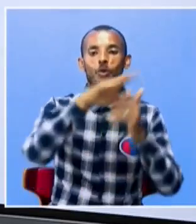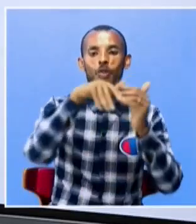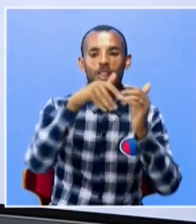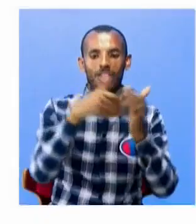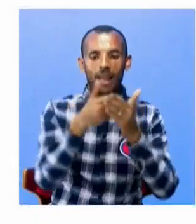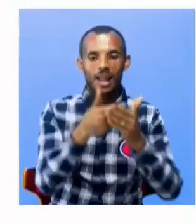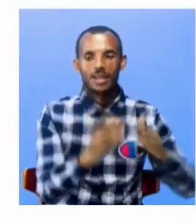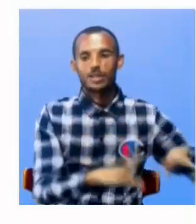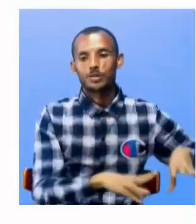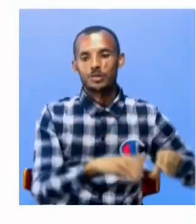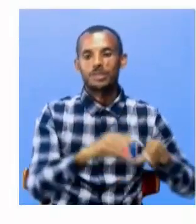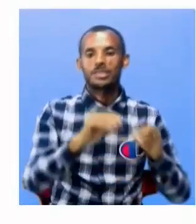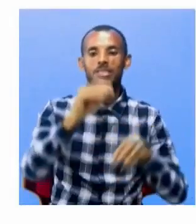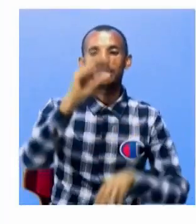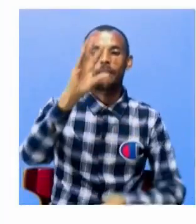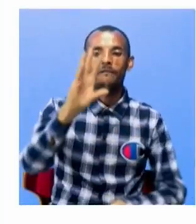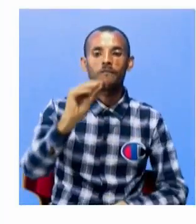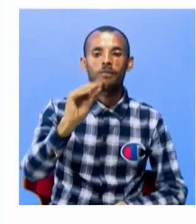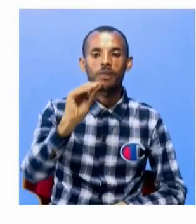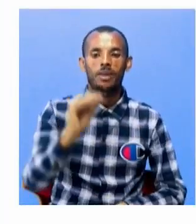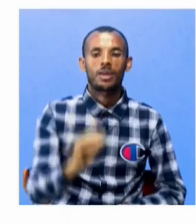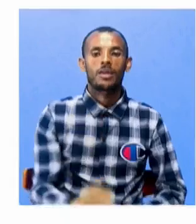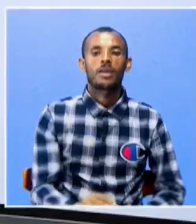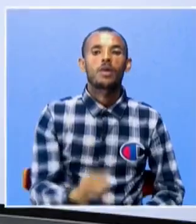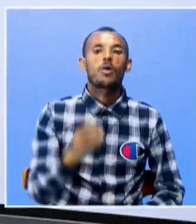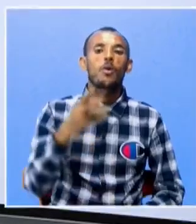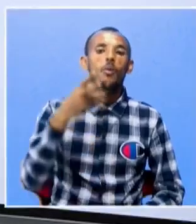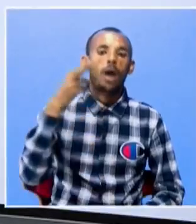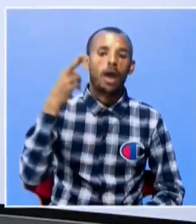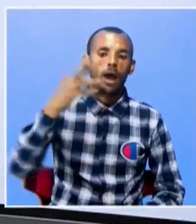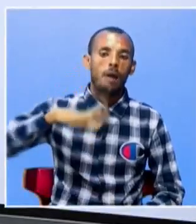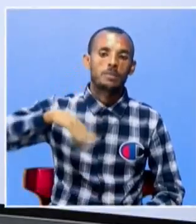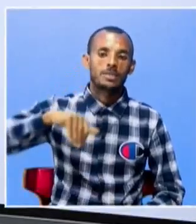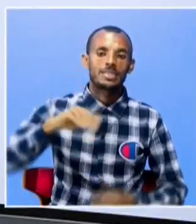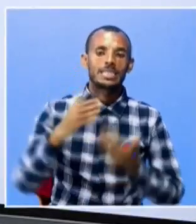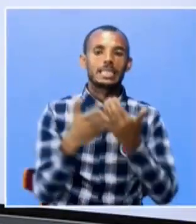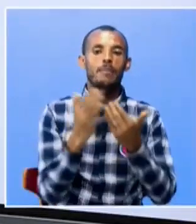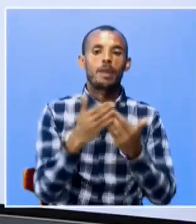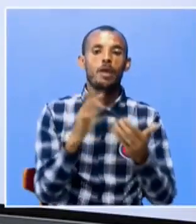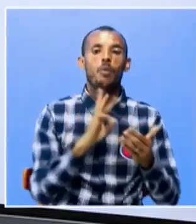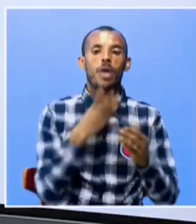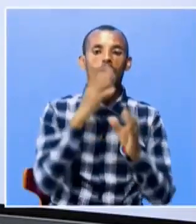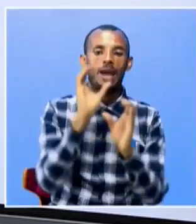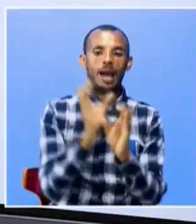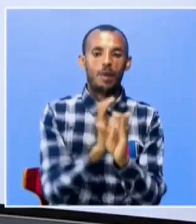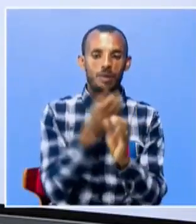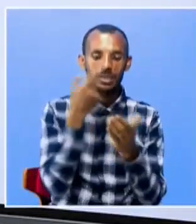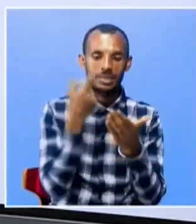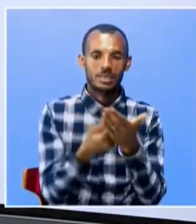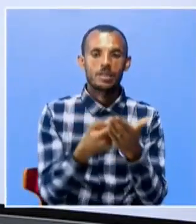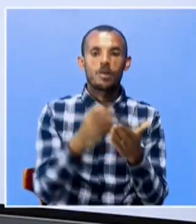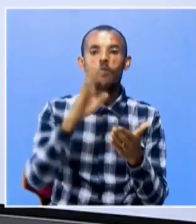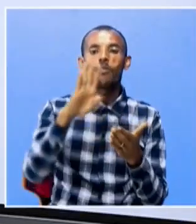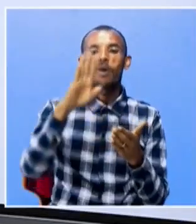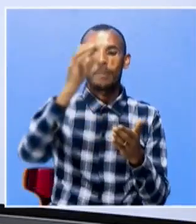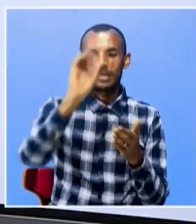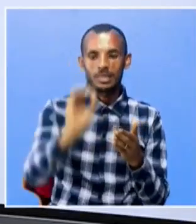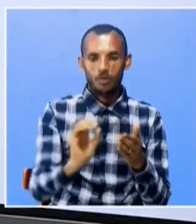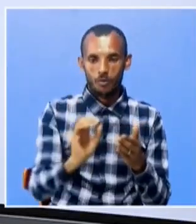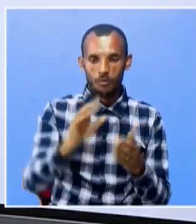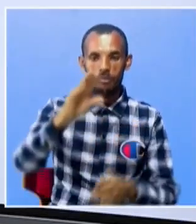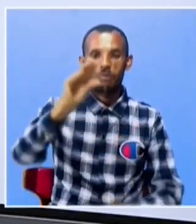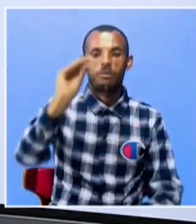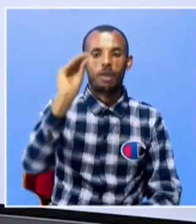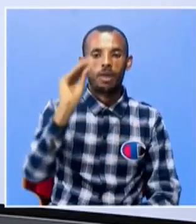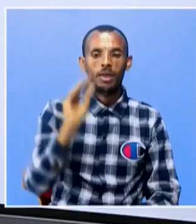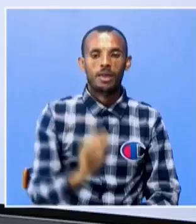students 50 were absent. So simply we calculate this one, 4% of 50.